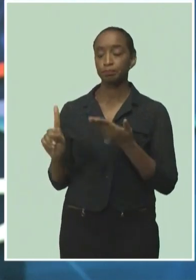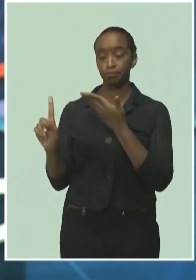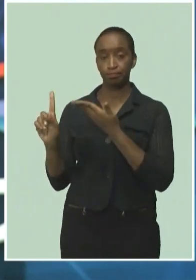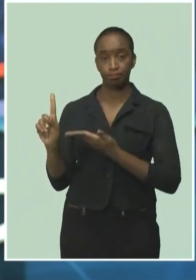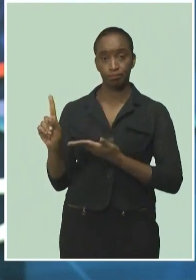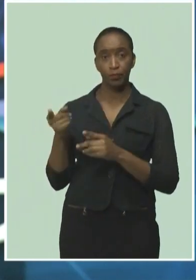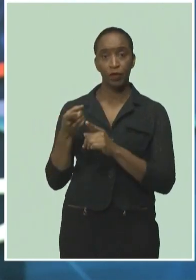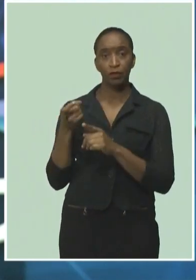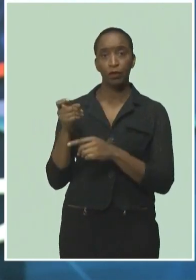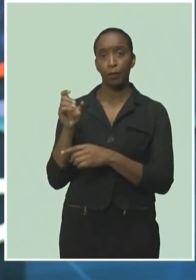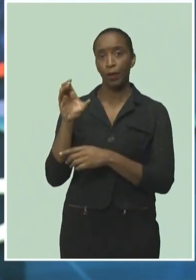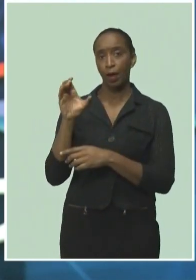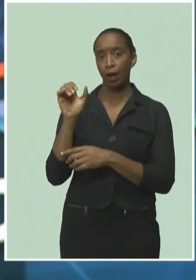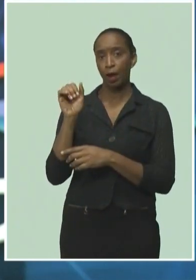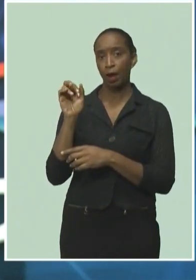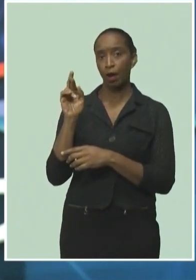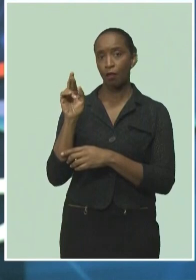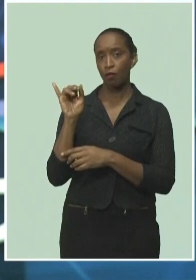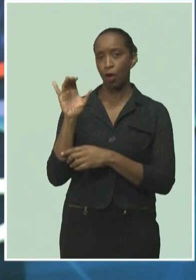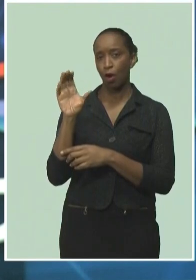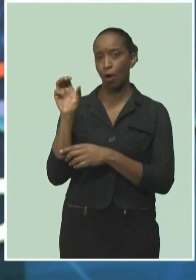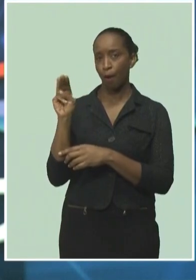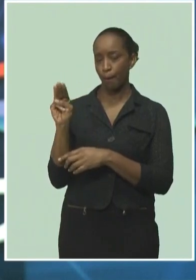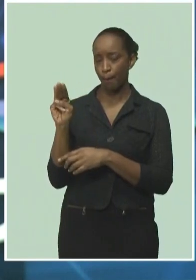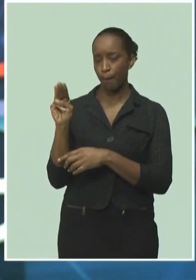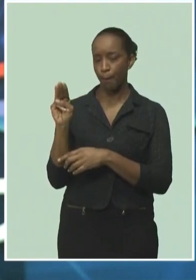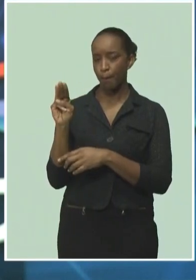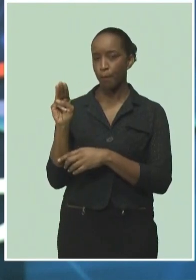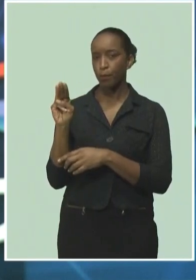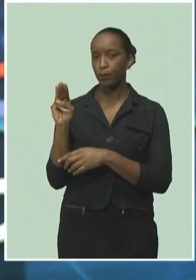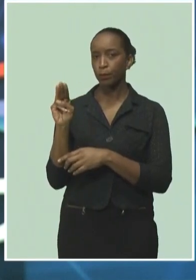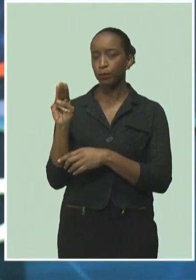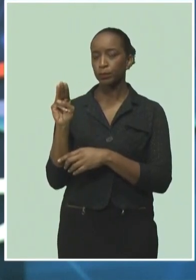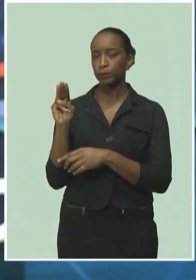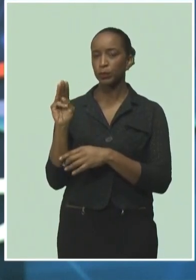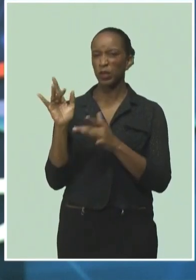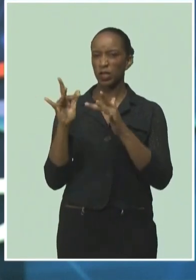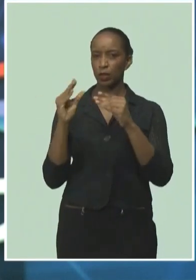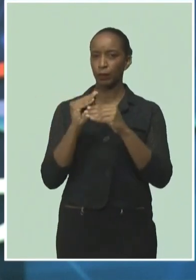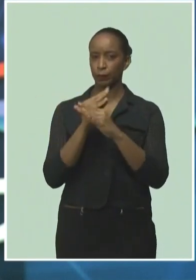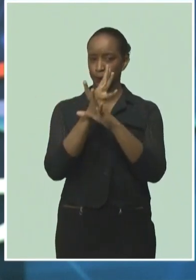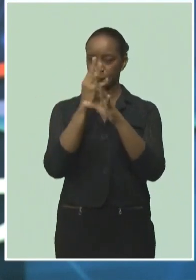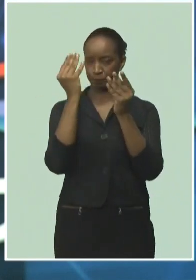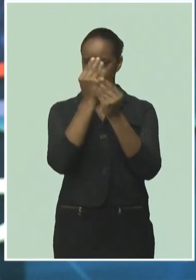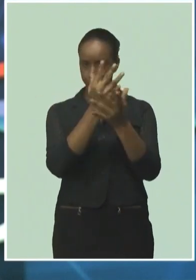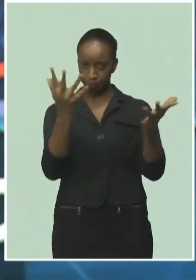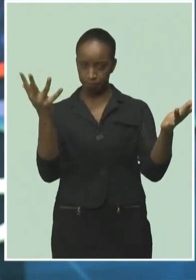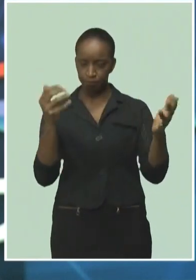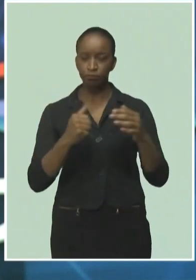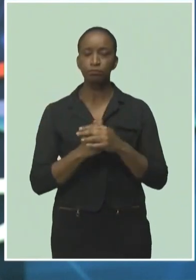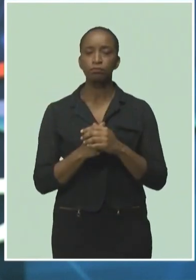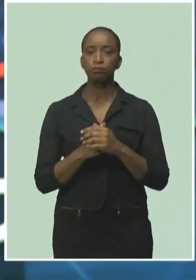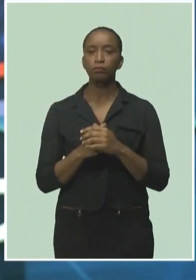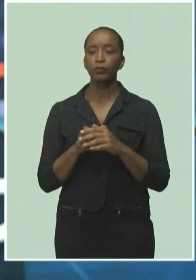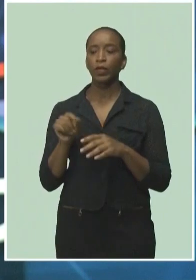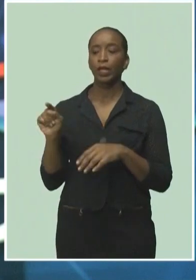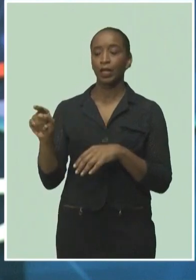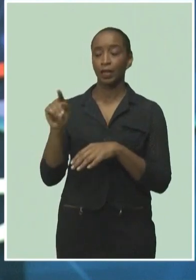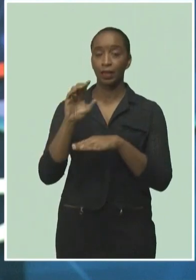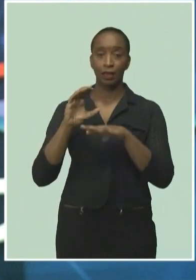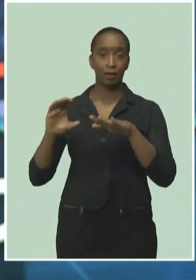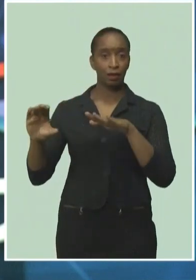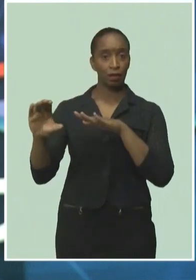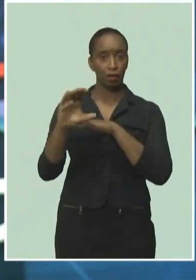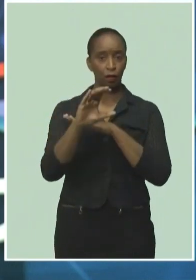General Dr. Armstrong Alexis, in a virtual address, said Caribbean leaders are committed to renewing the tenets of